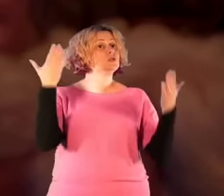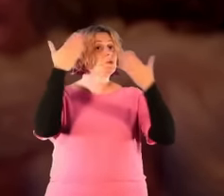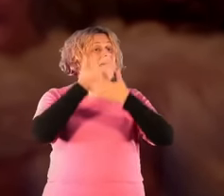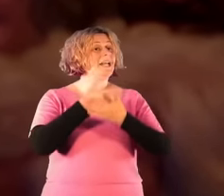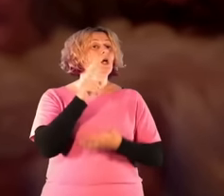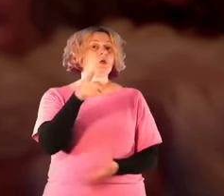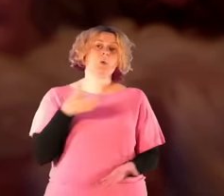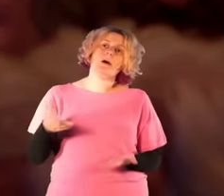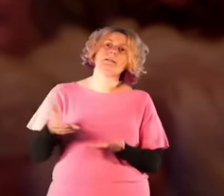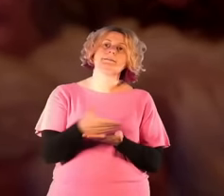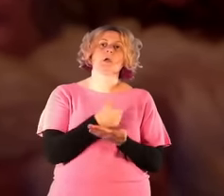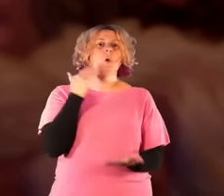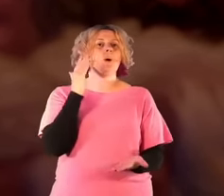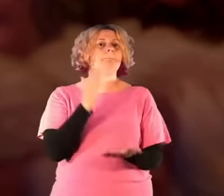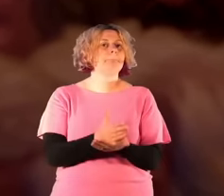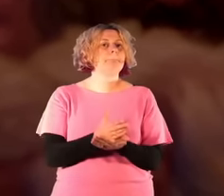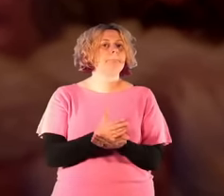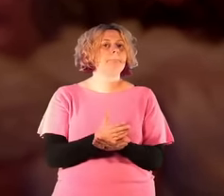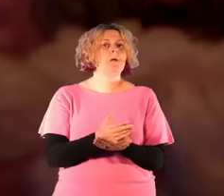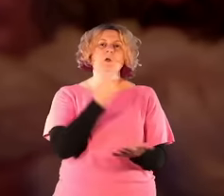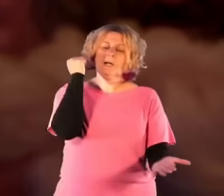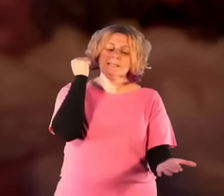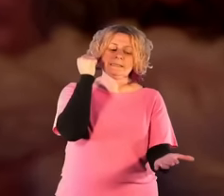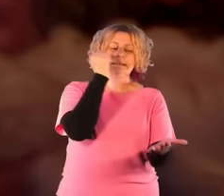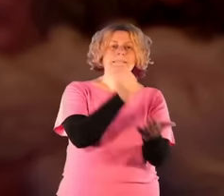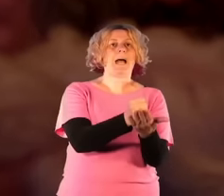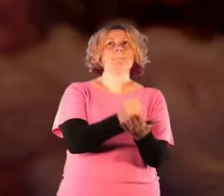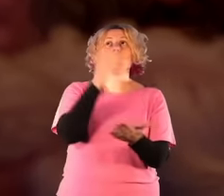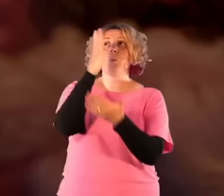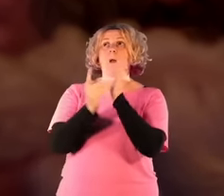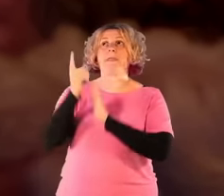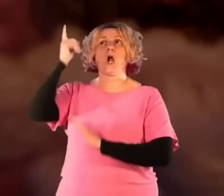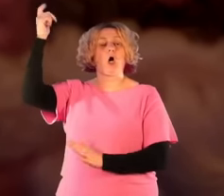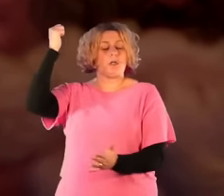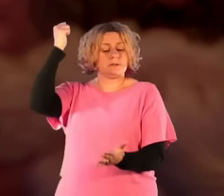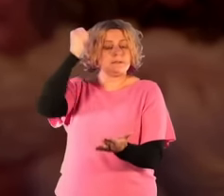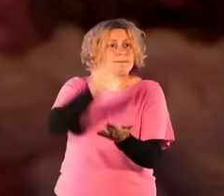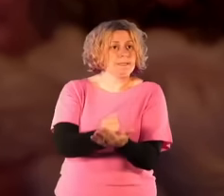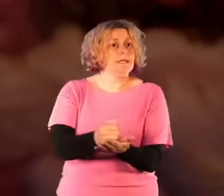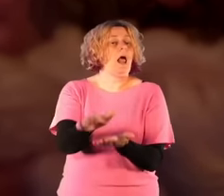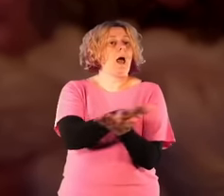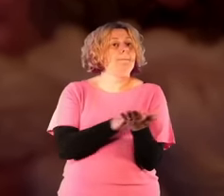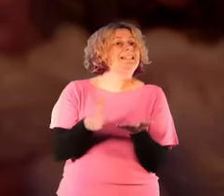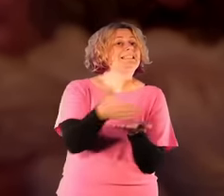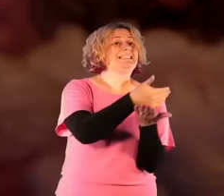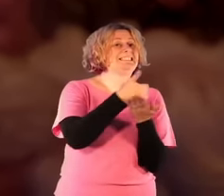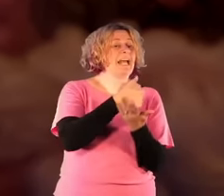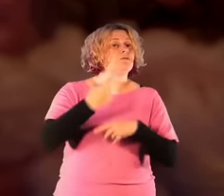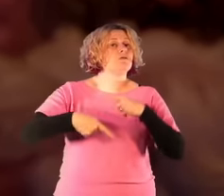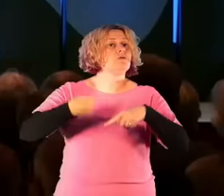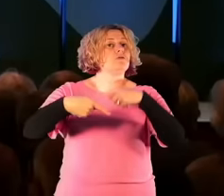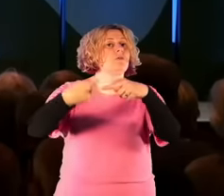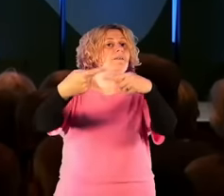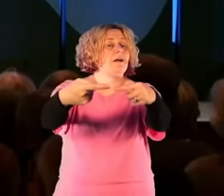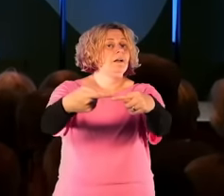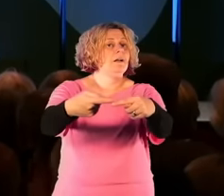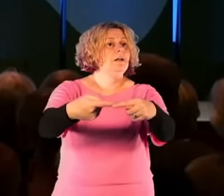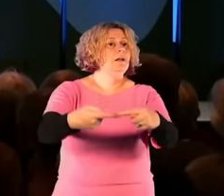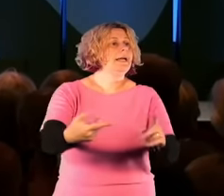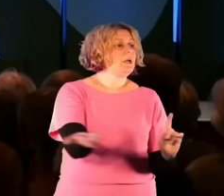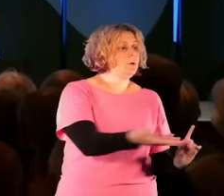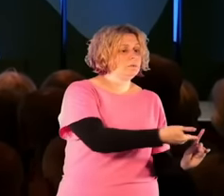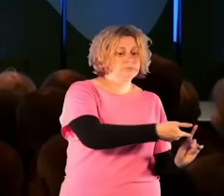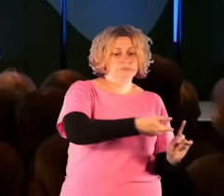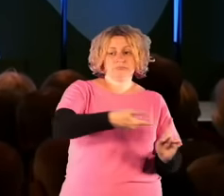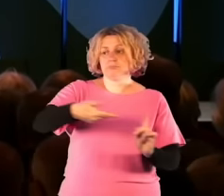First part of the chapter talks about that. You're stamped with the seal of God. You're safe forever. He will bring you through that river of